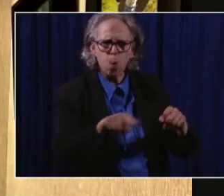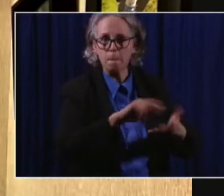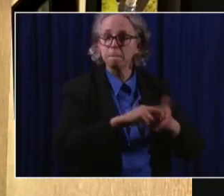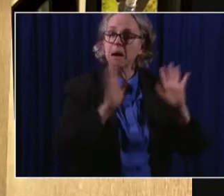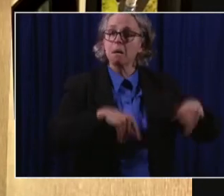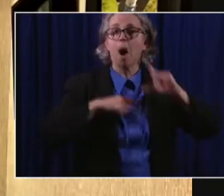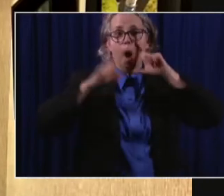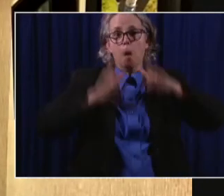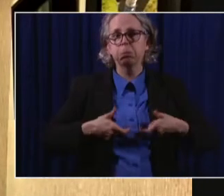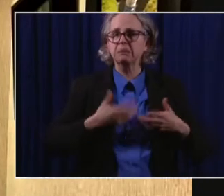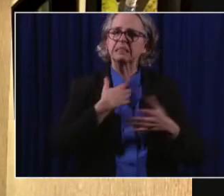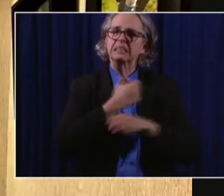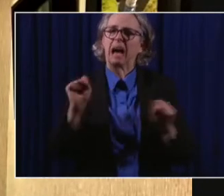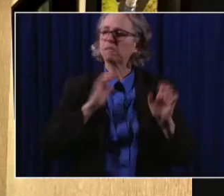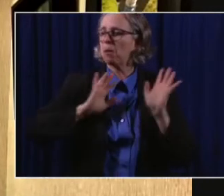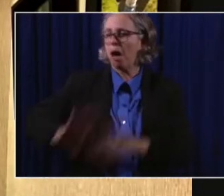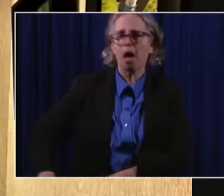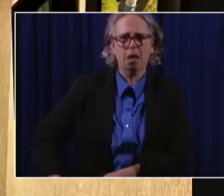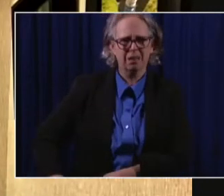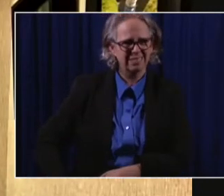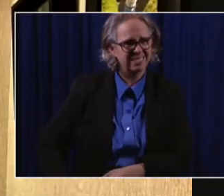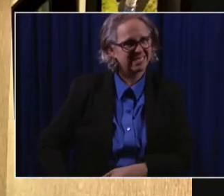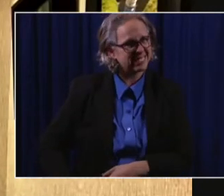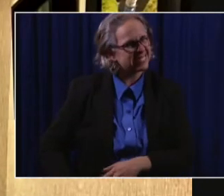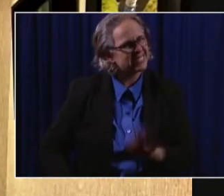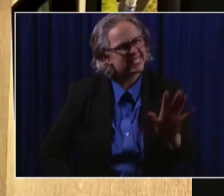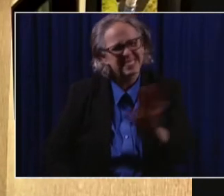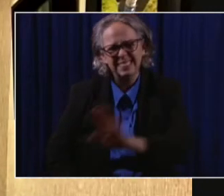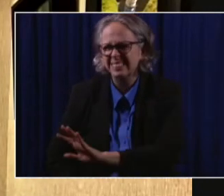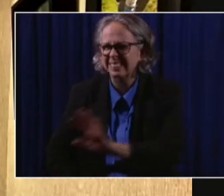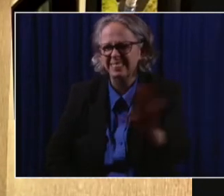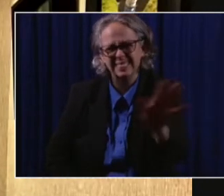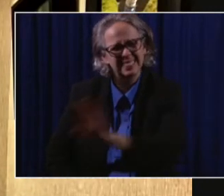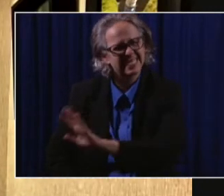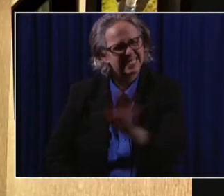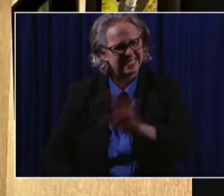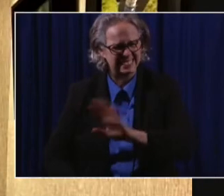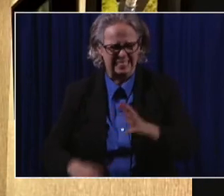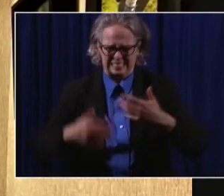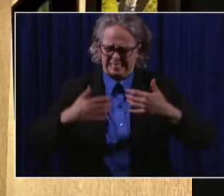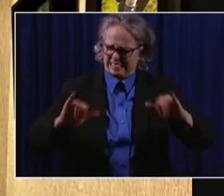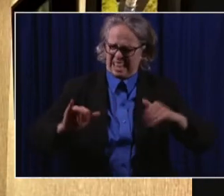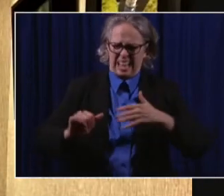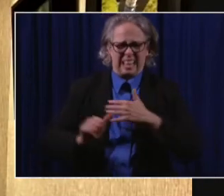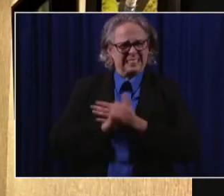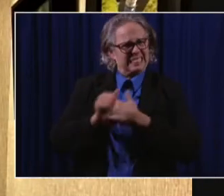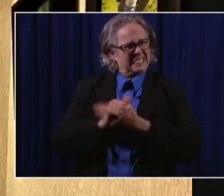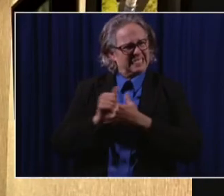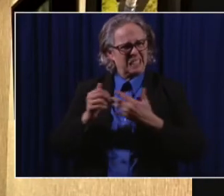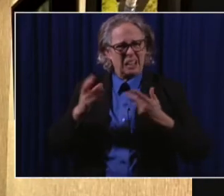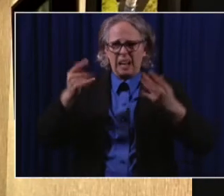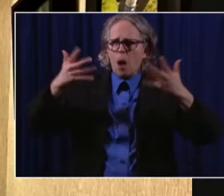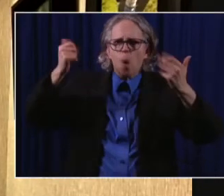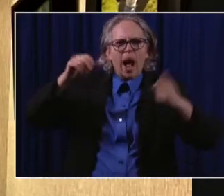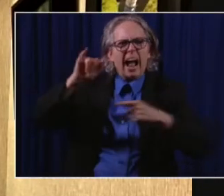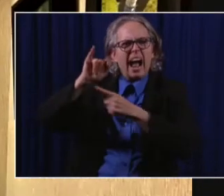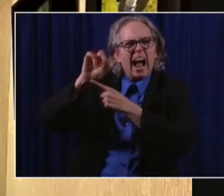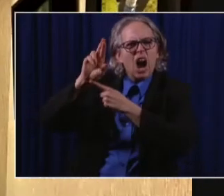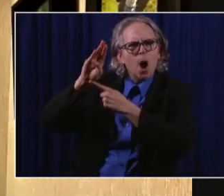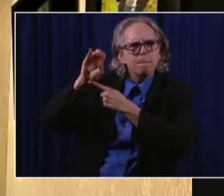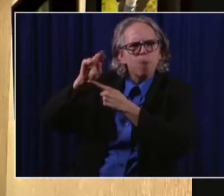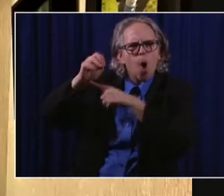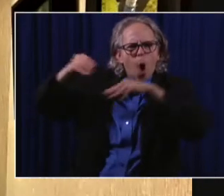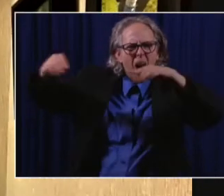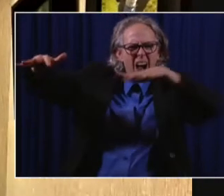did last year at this time. But it's still here. We're not an island like New Zealand where we